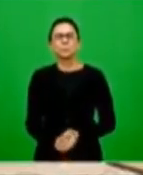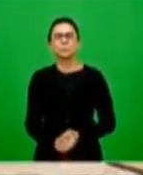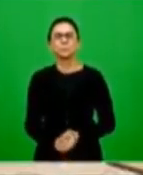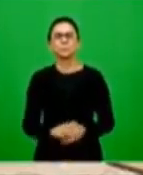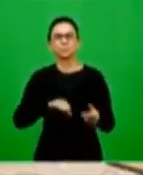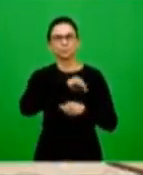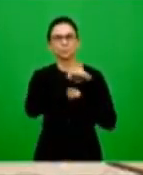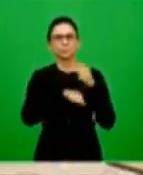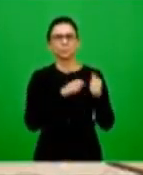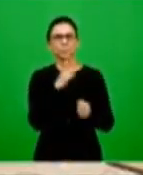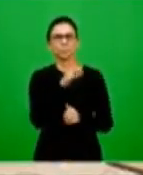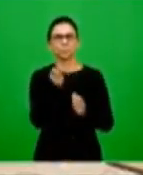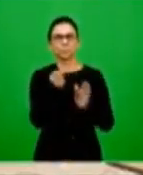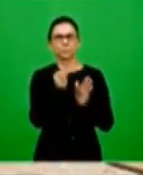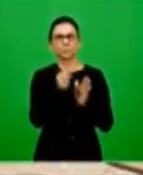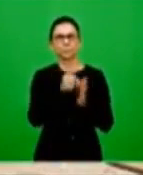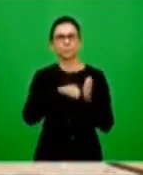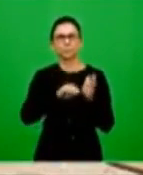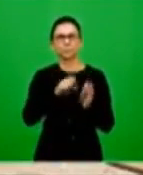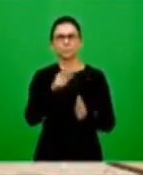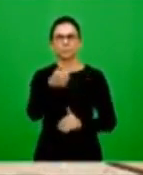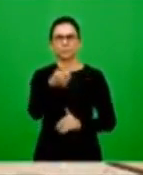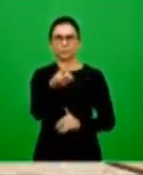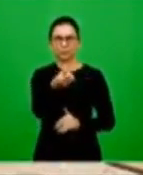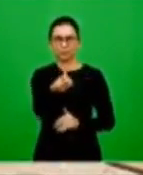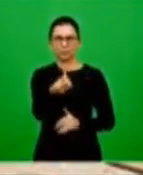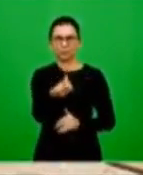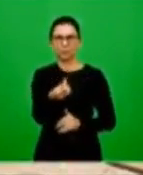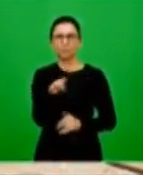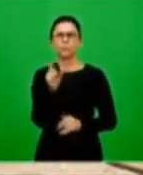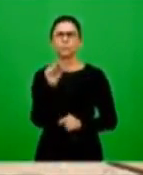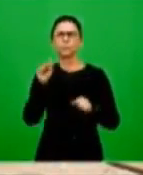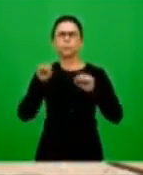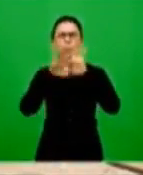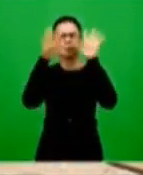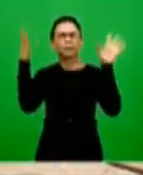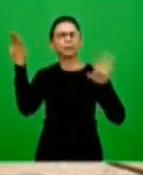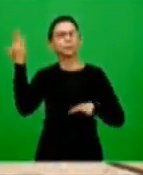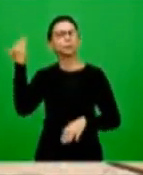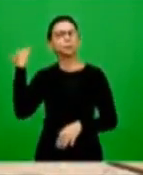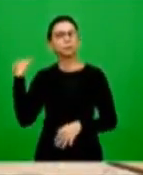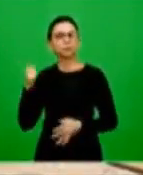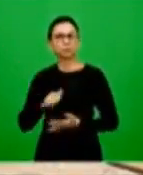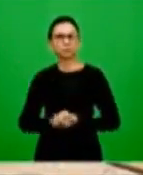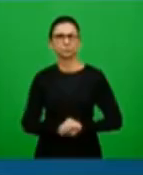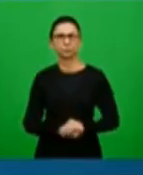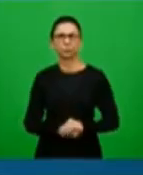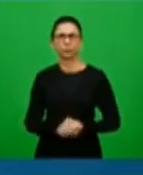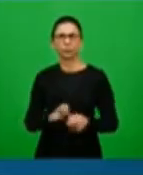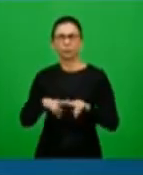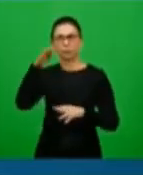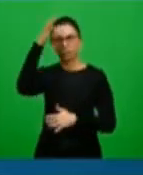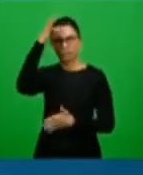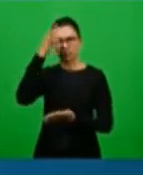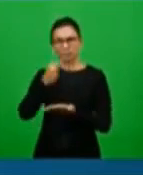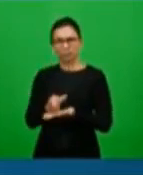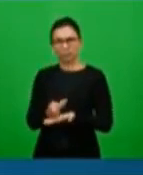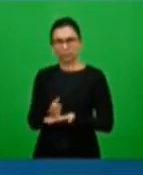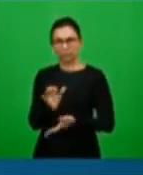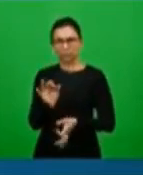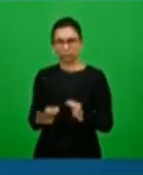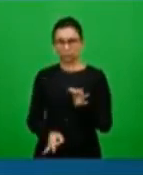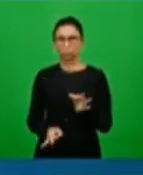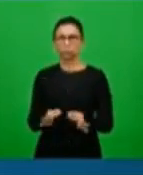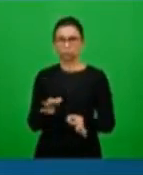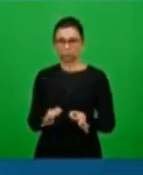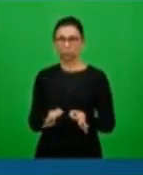The formation of 16th century, amongst of all the theses, what was became clear was the justification by